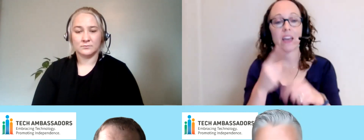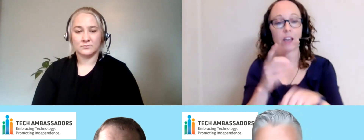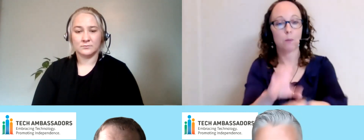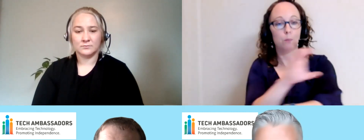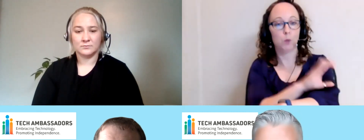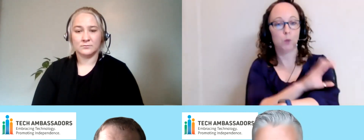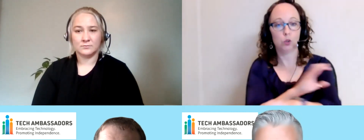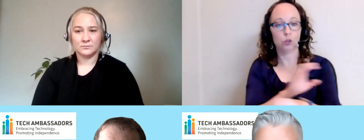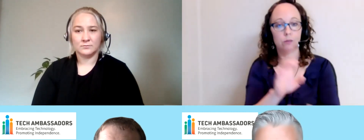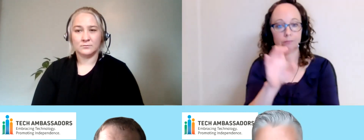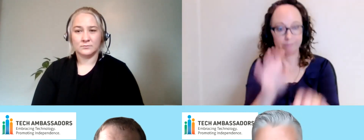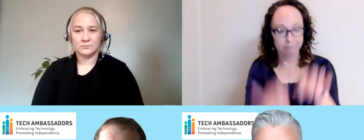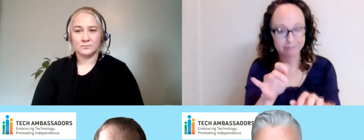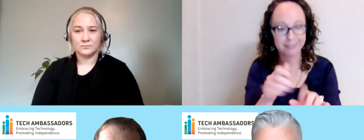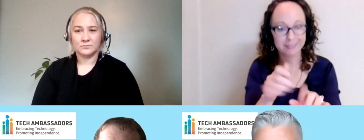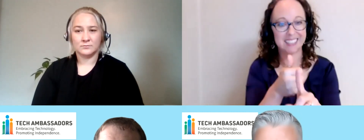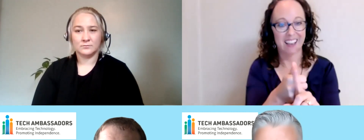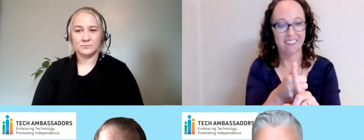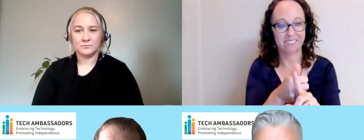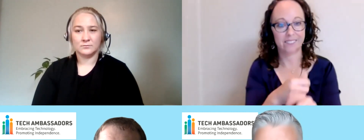to work.